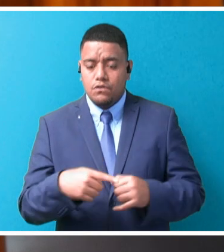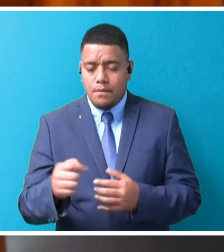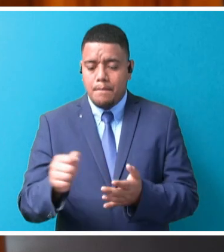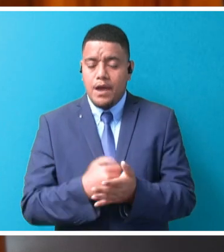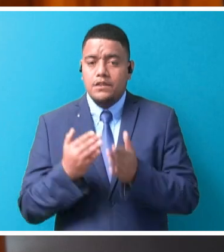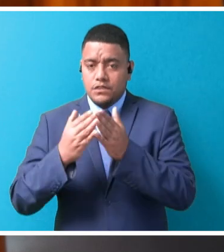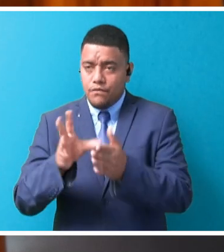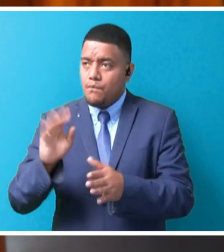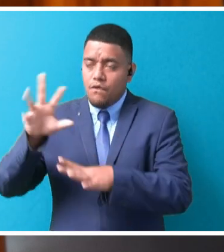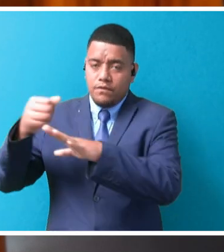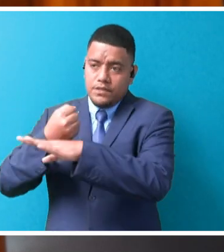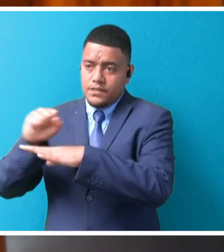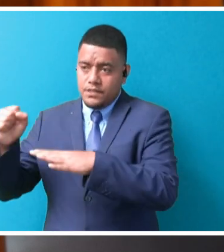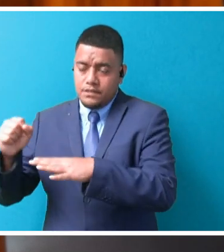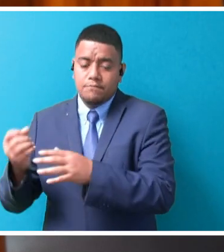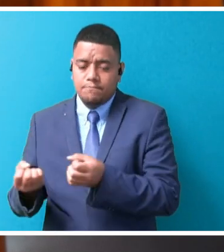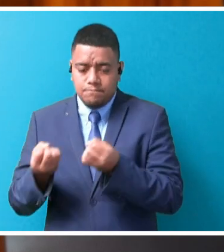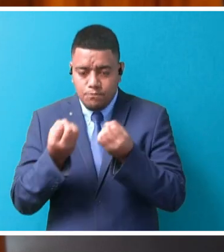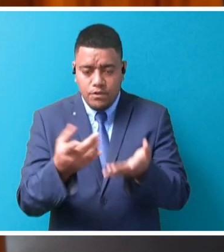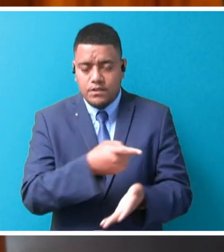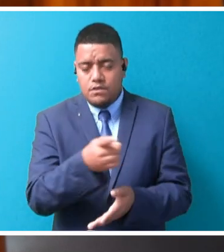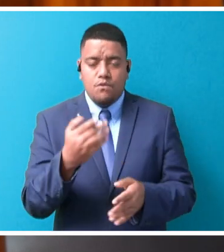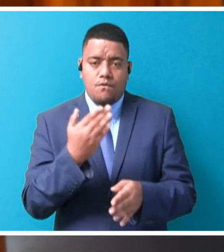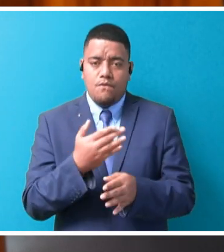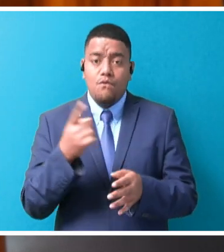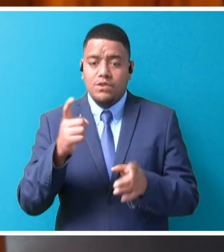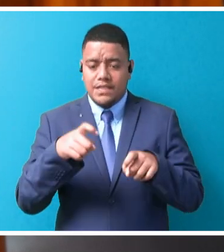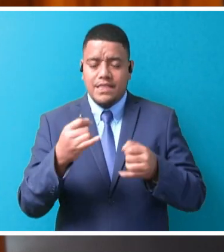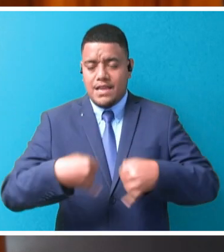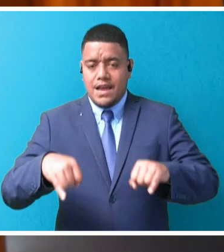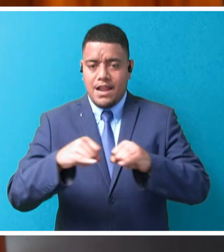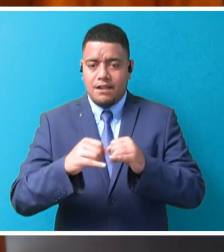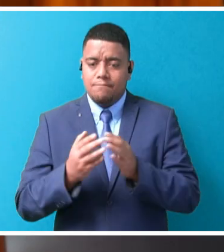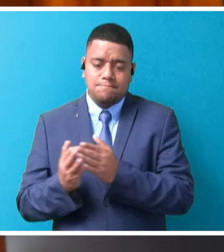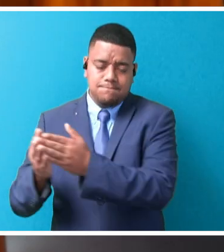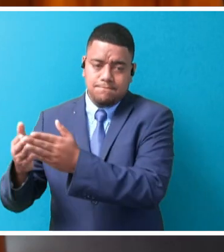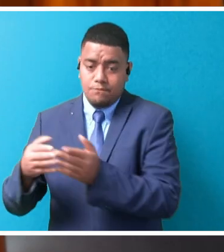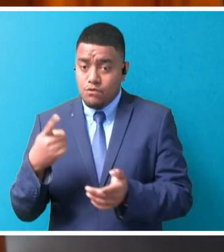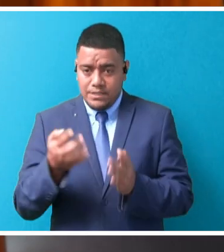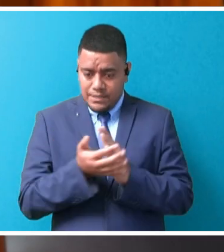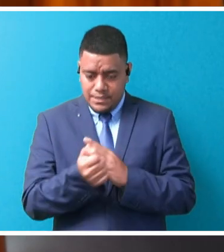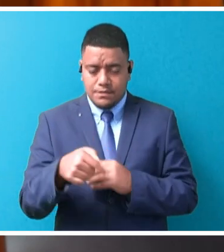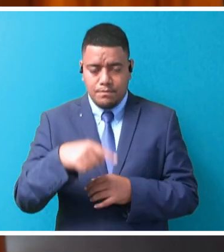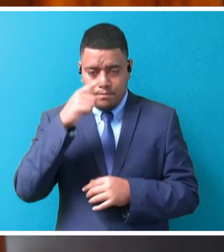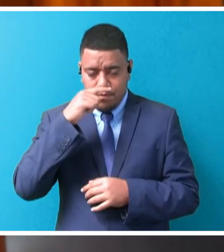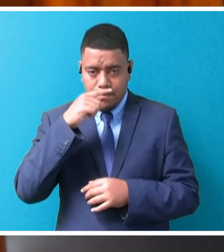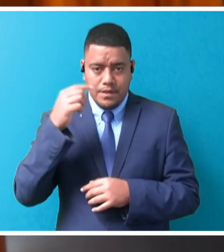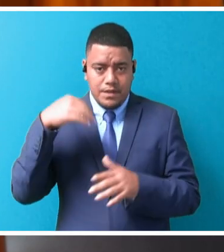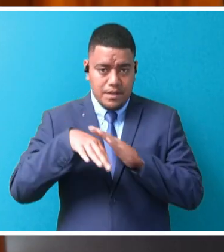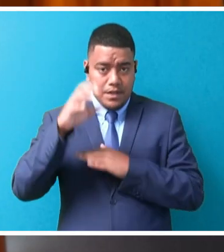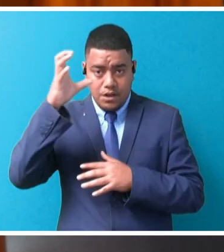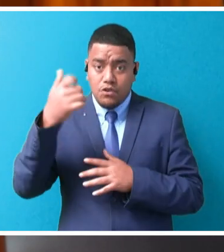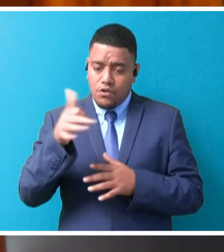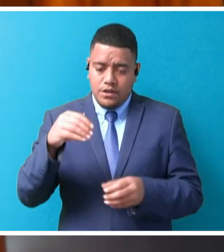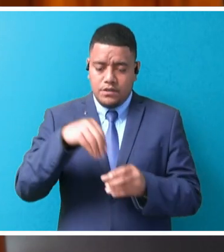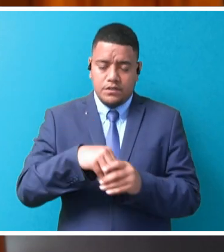abroad to service our islands. We must not forget that there are talented people in the country who are already involved in